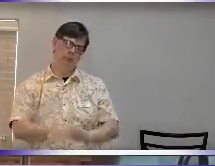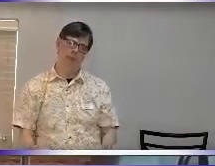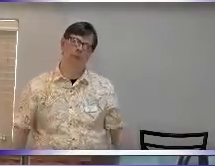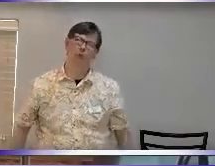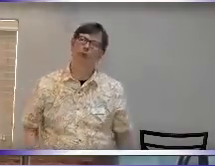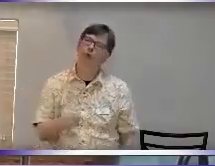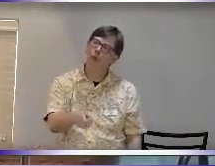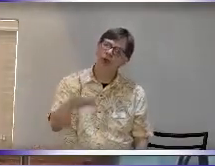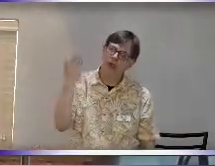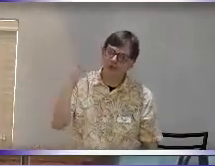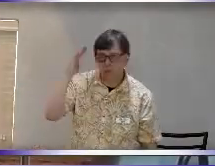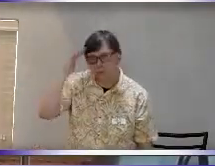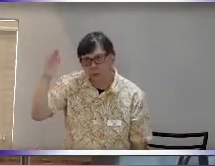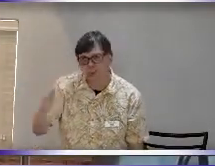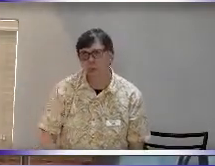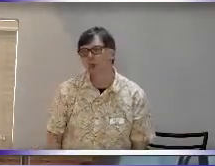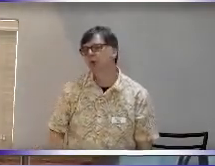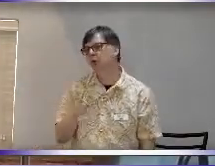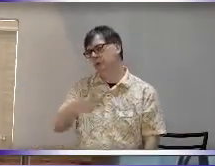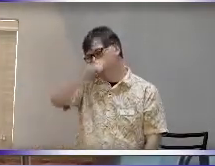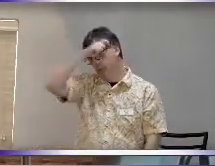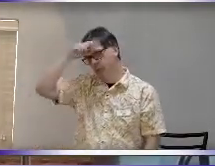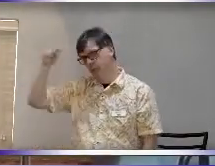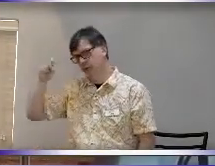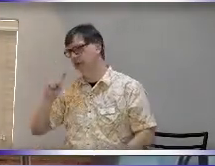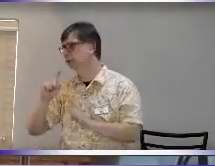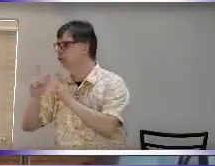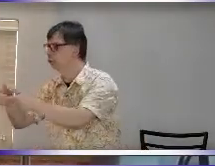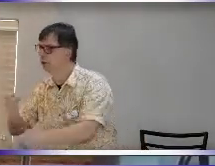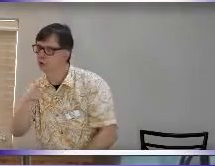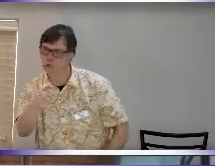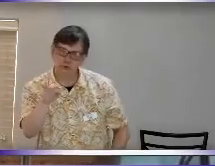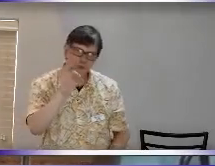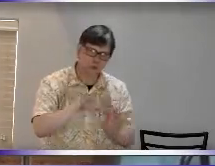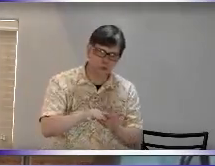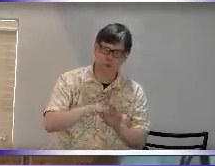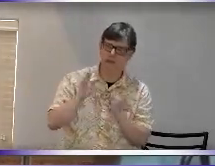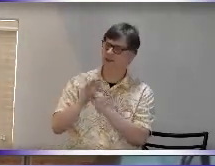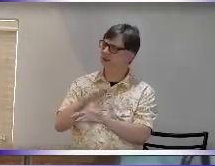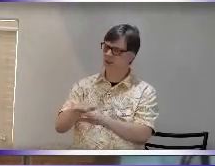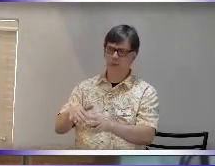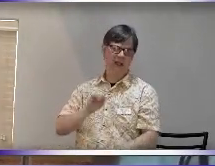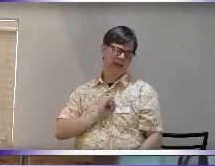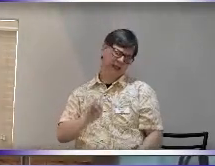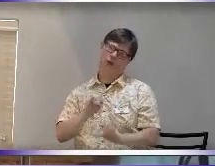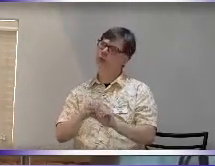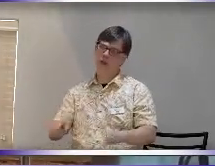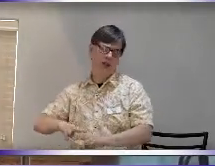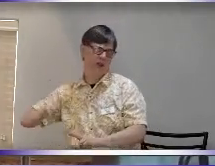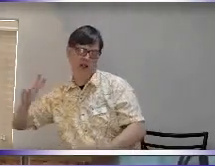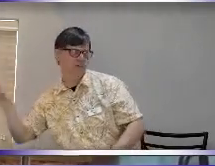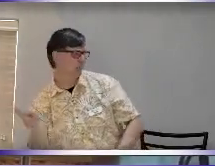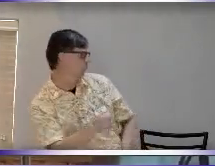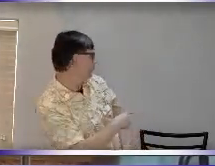You have to know and you have to recognize the way you do it, not the way I do it, not the way it's done everywhere else.